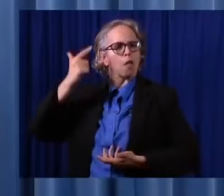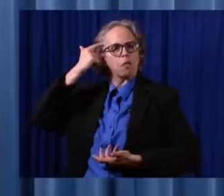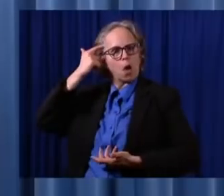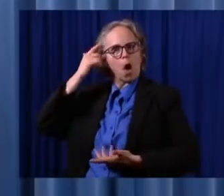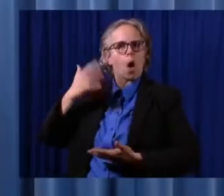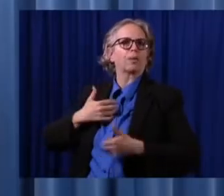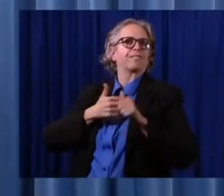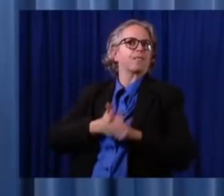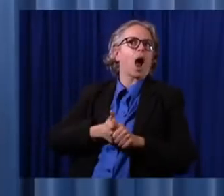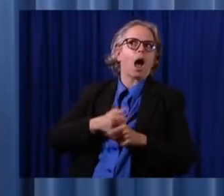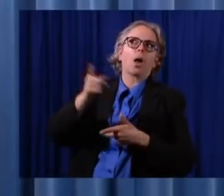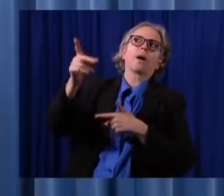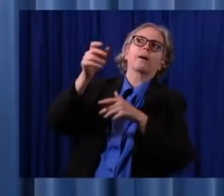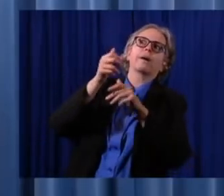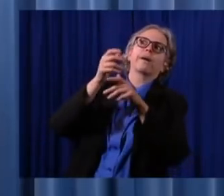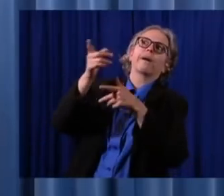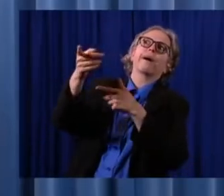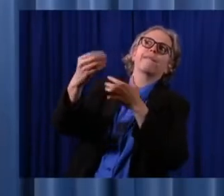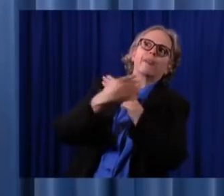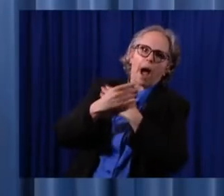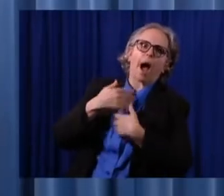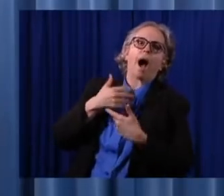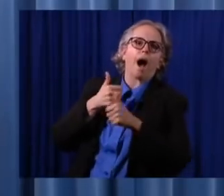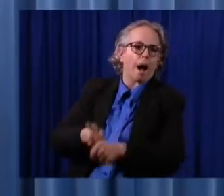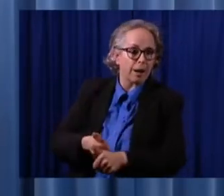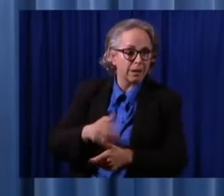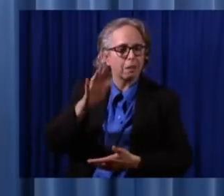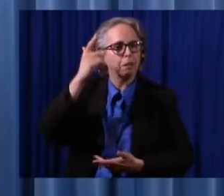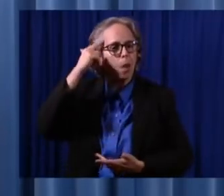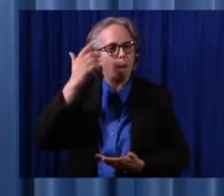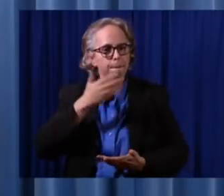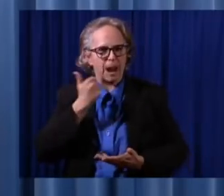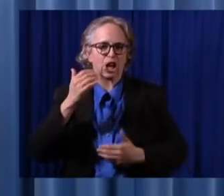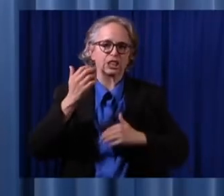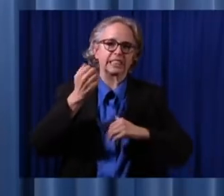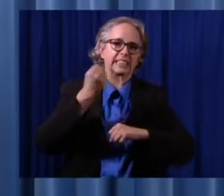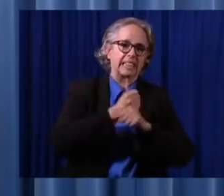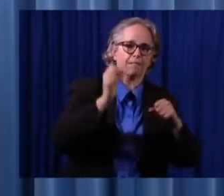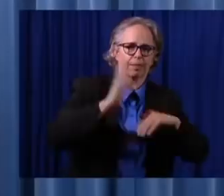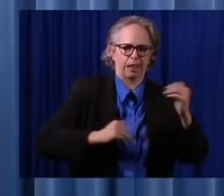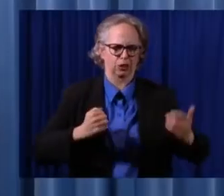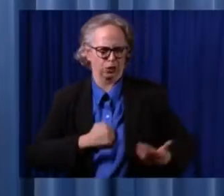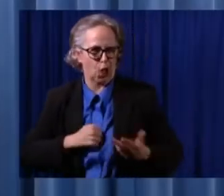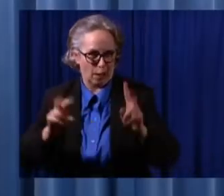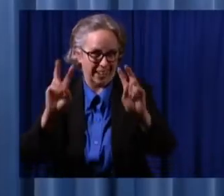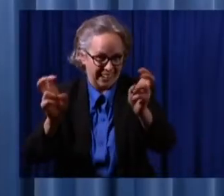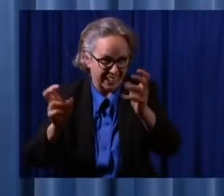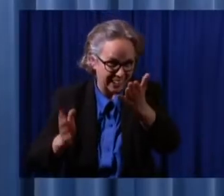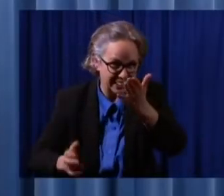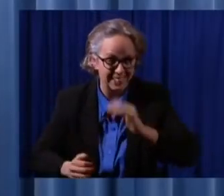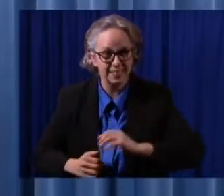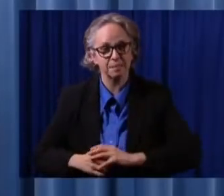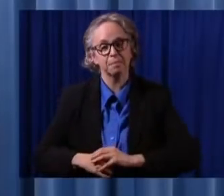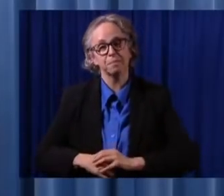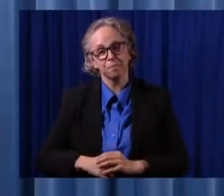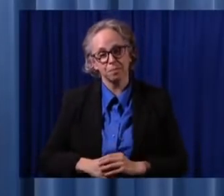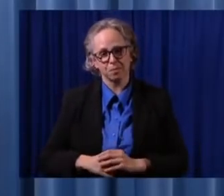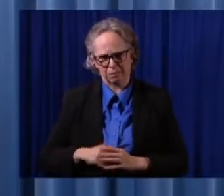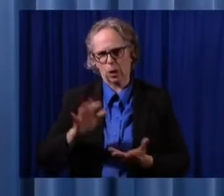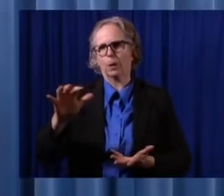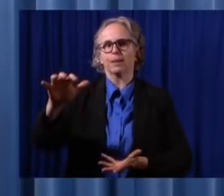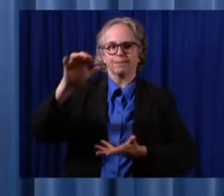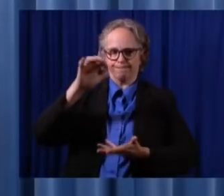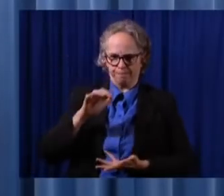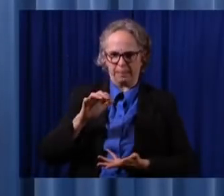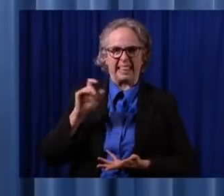we erred on the side of being cautious to protect Ohioans' lives. We wanted to make sure we had it if we needed it. So